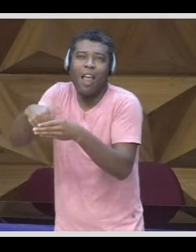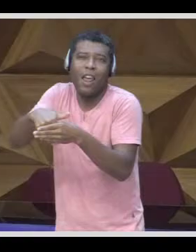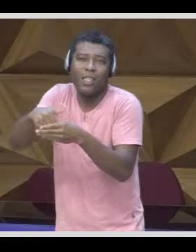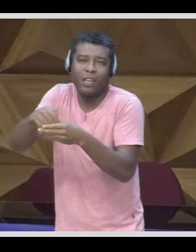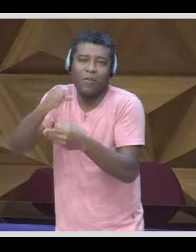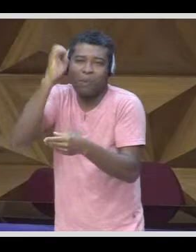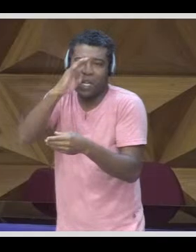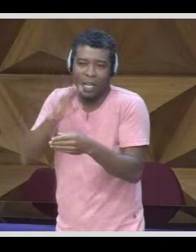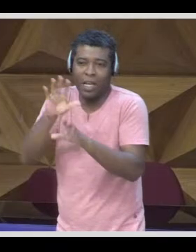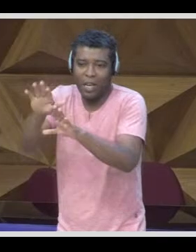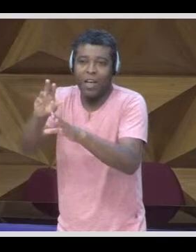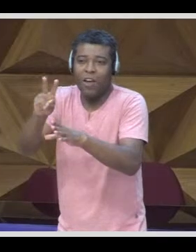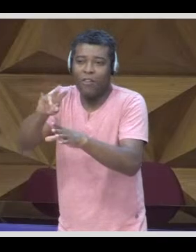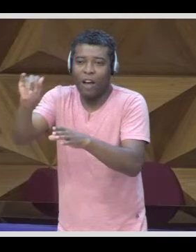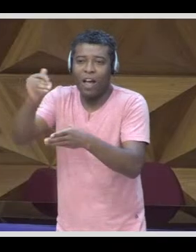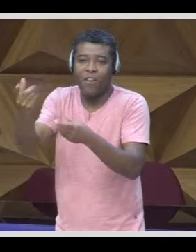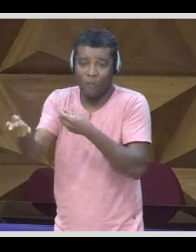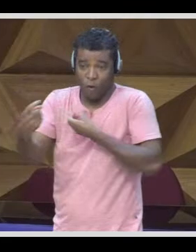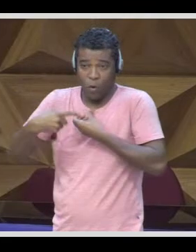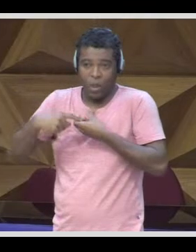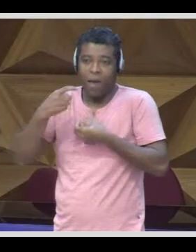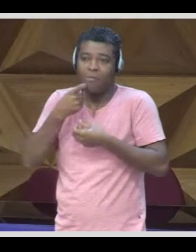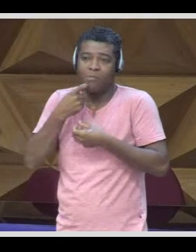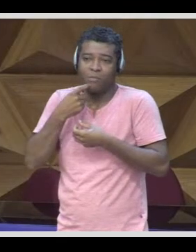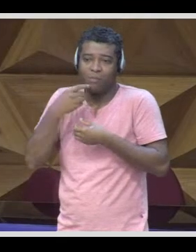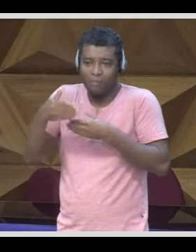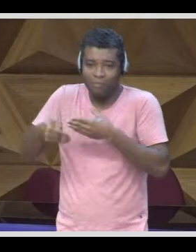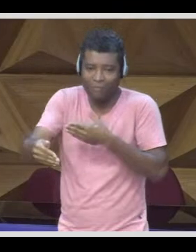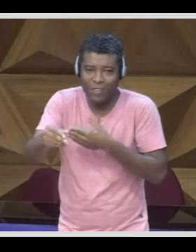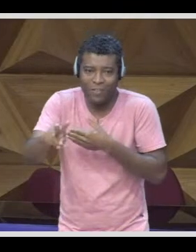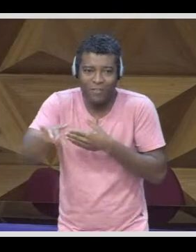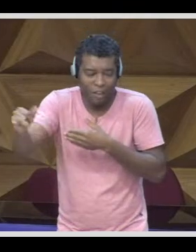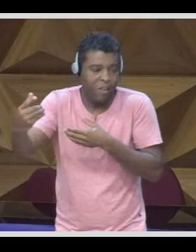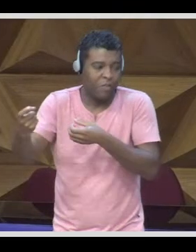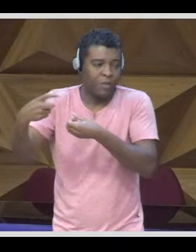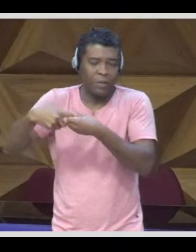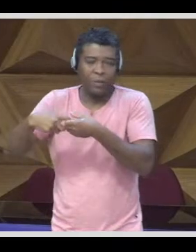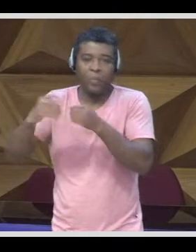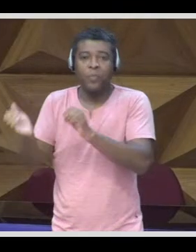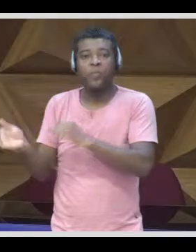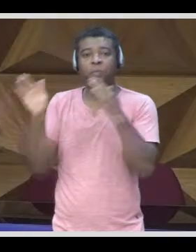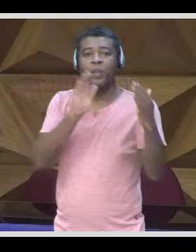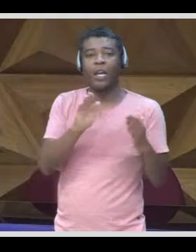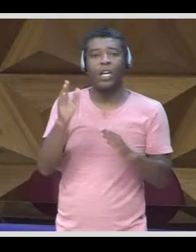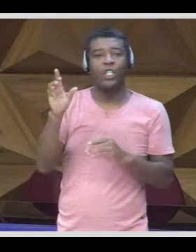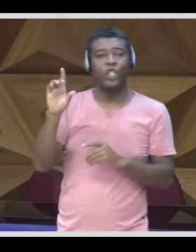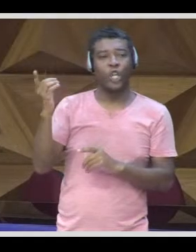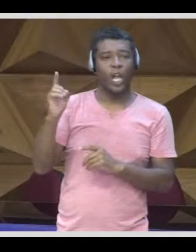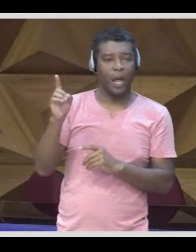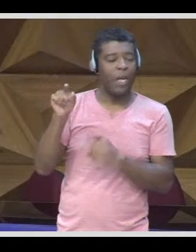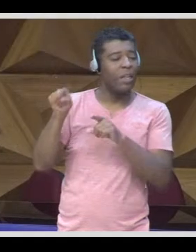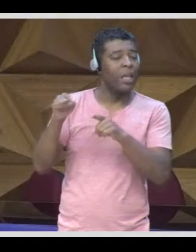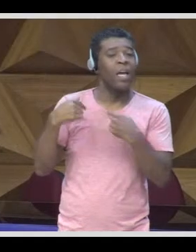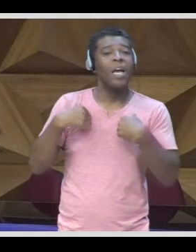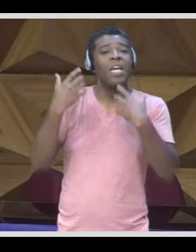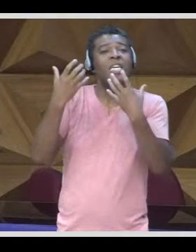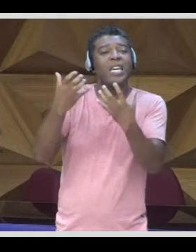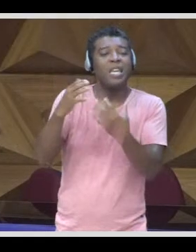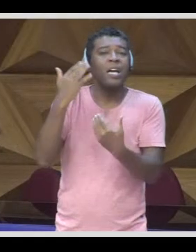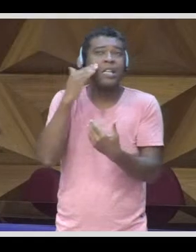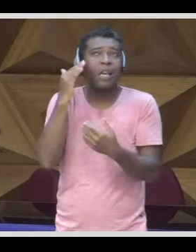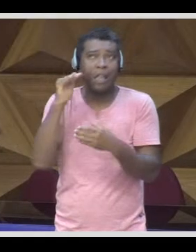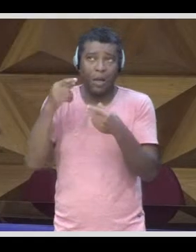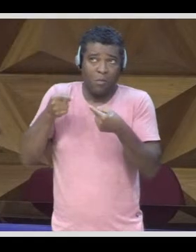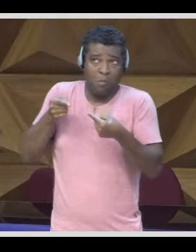shortly. And on the right, what we did is we wanted to understand, go beyond politics, and look